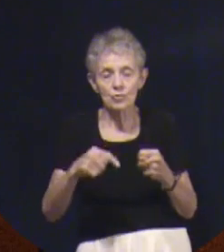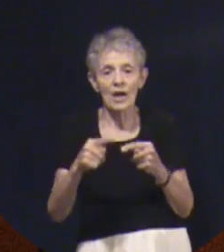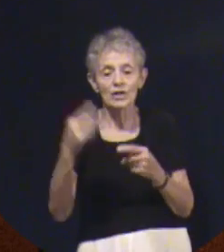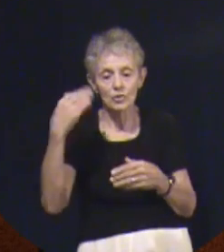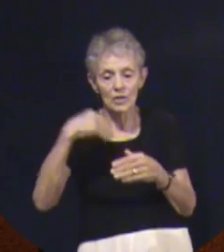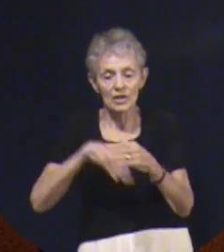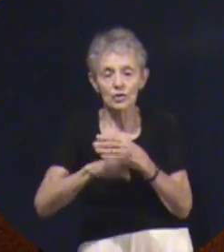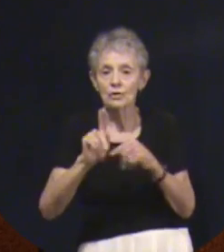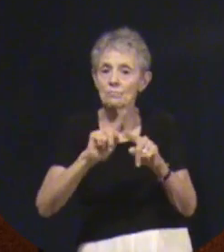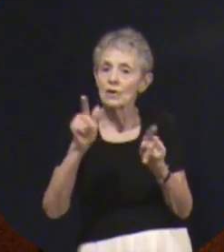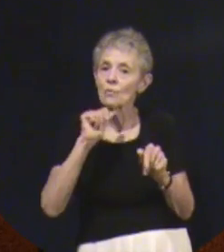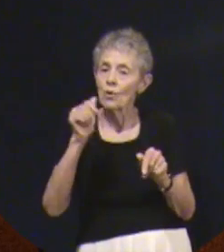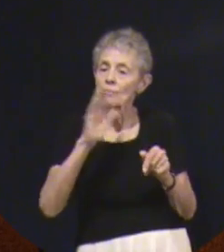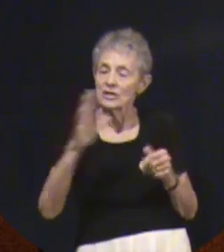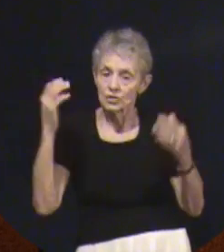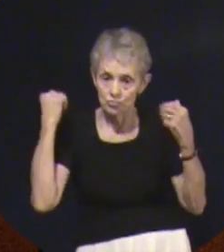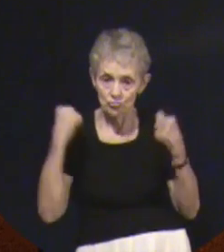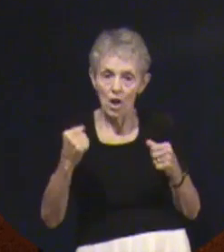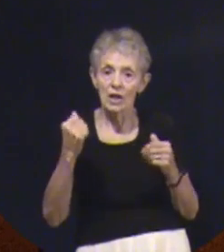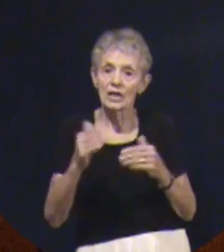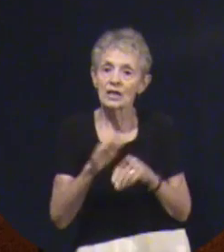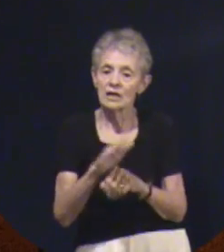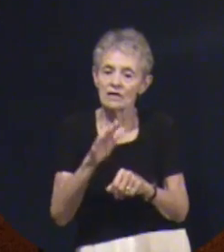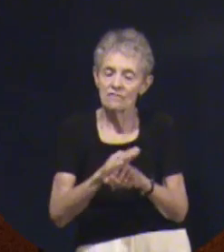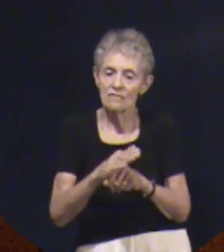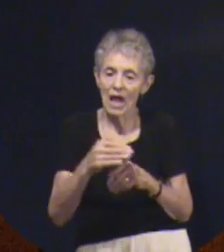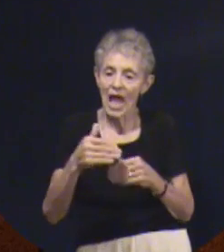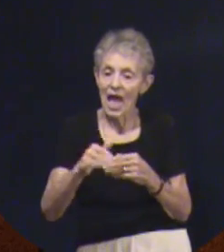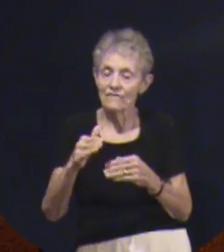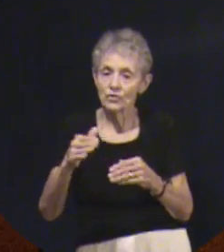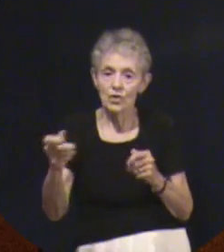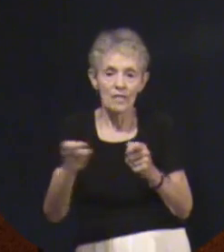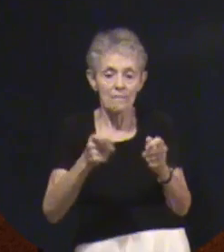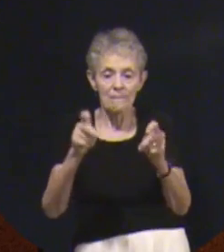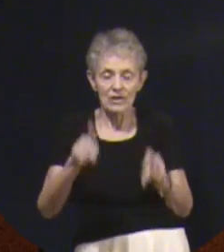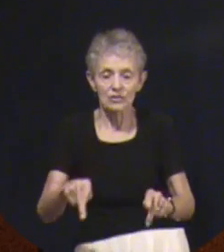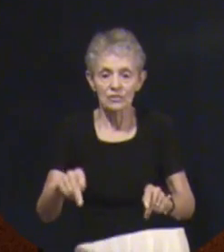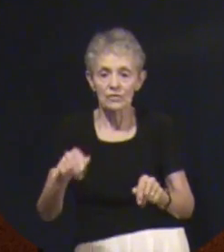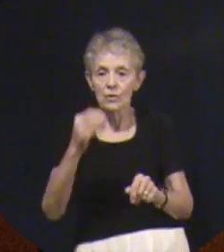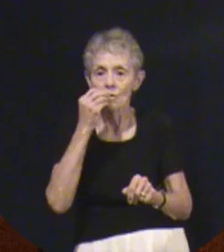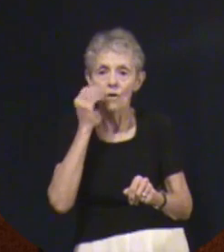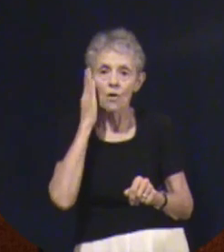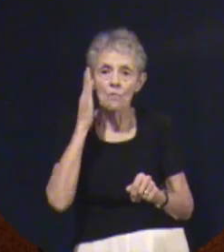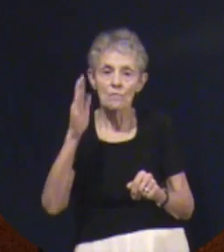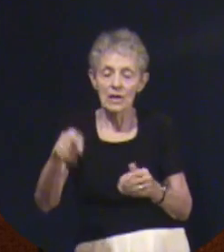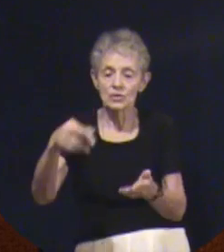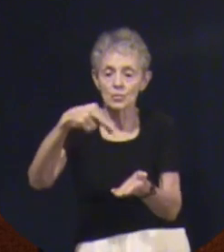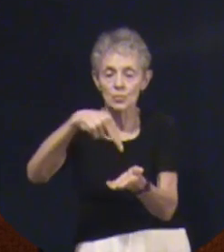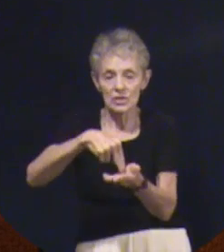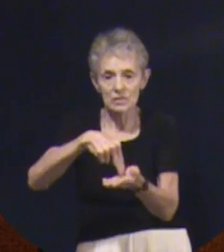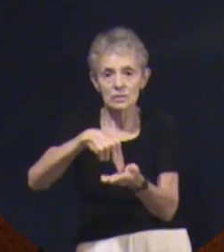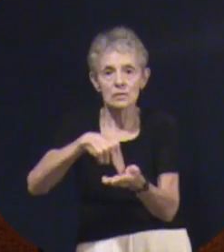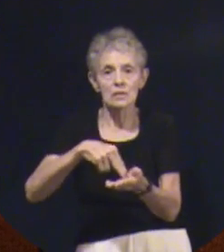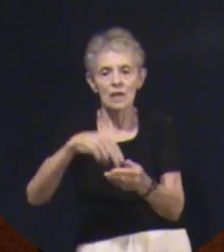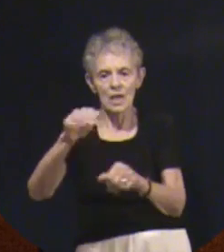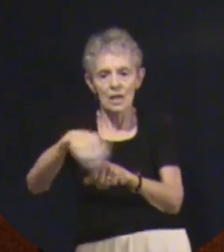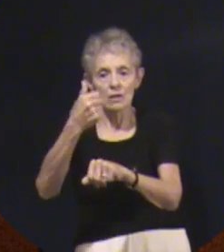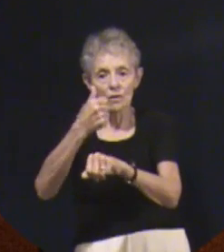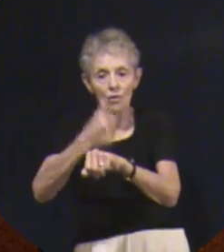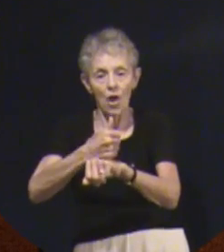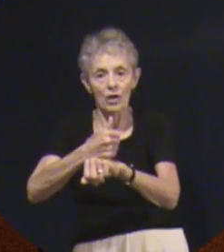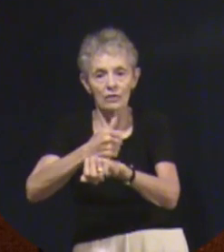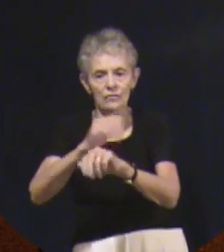strong enough. After the master of the house has arisen and locked the door, then will you